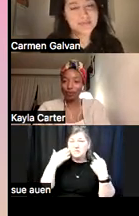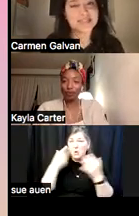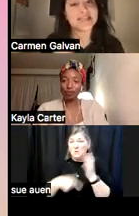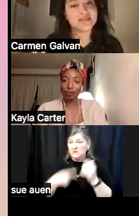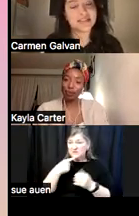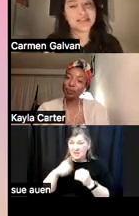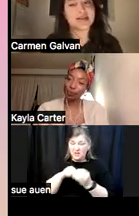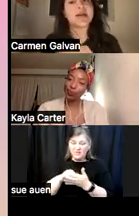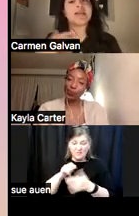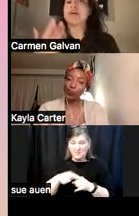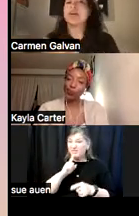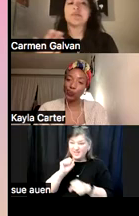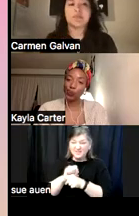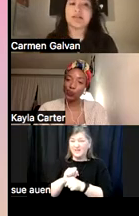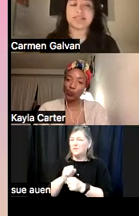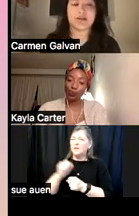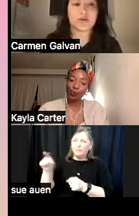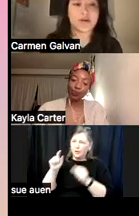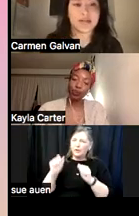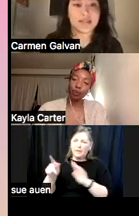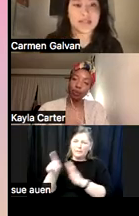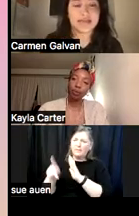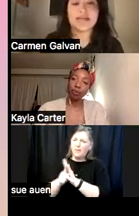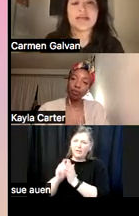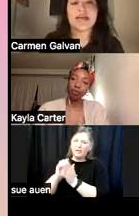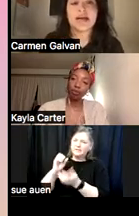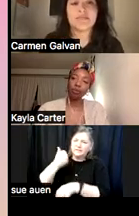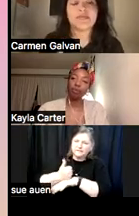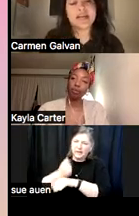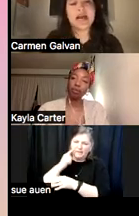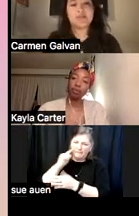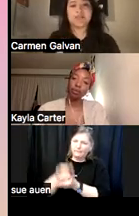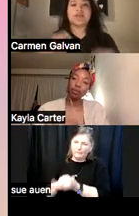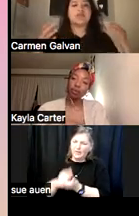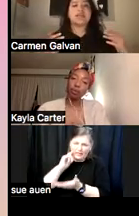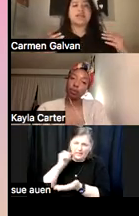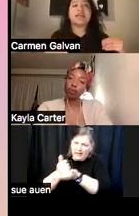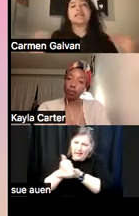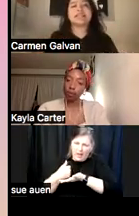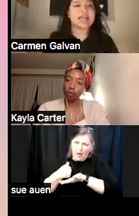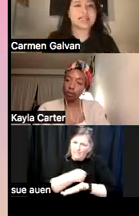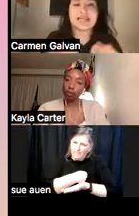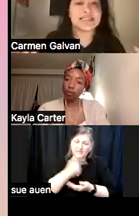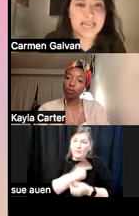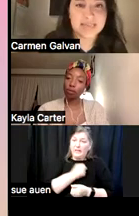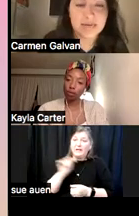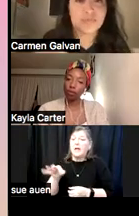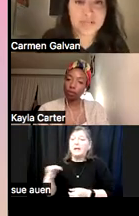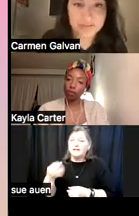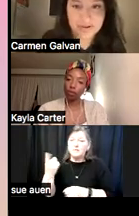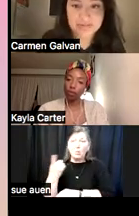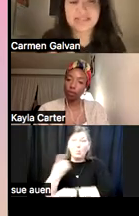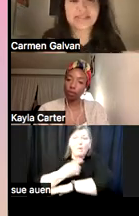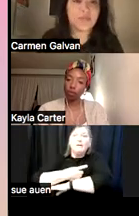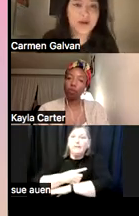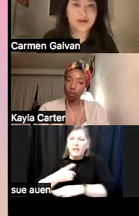that, but that's definitely, like, there can be policy incorporated in that that can help us so that we can at least get like a day, a